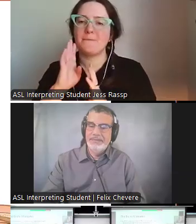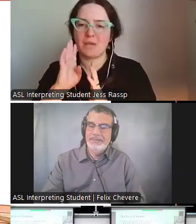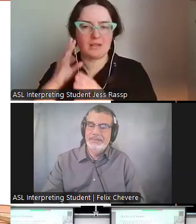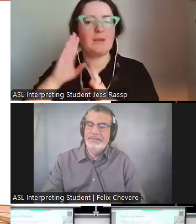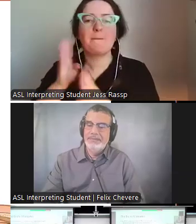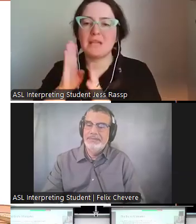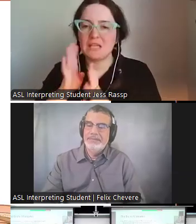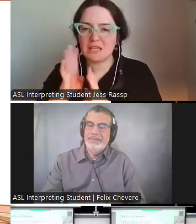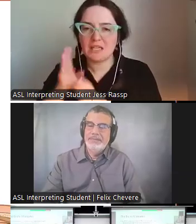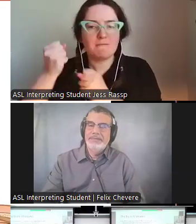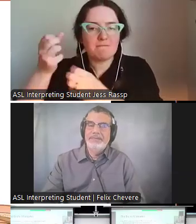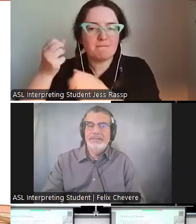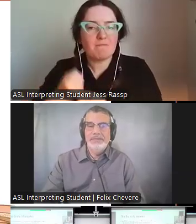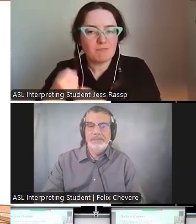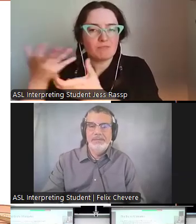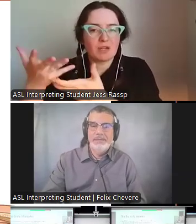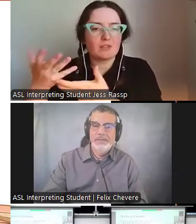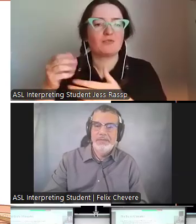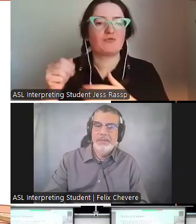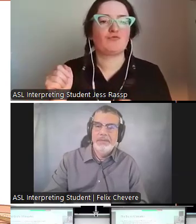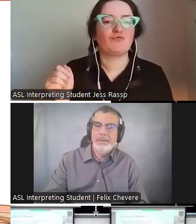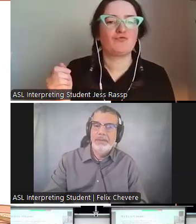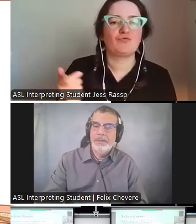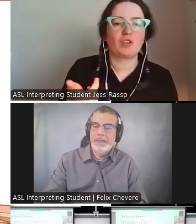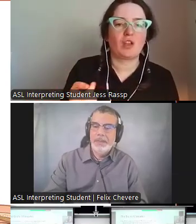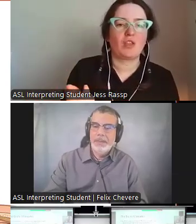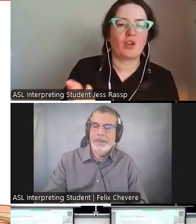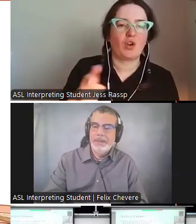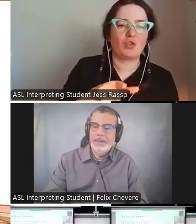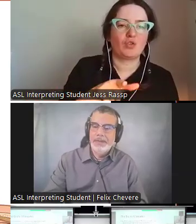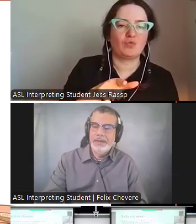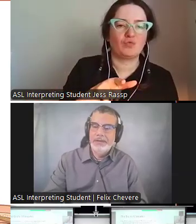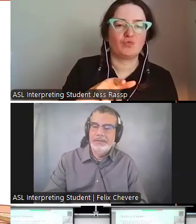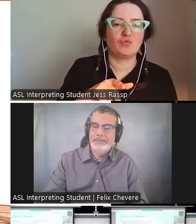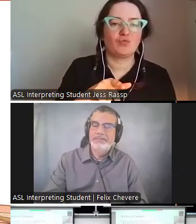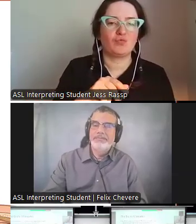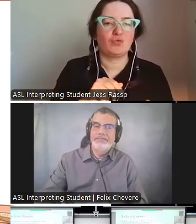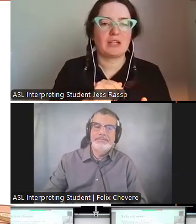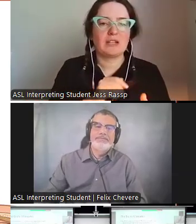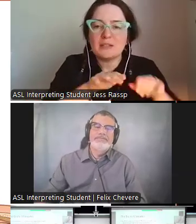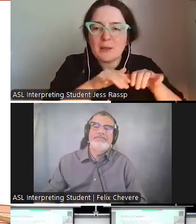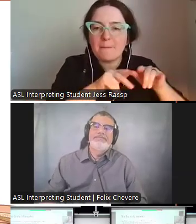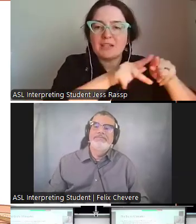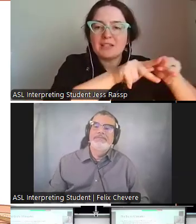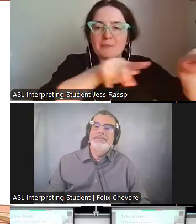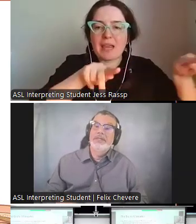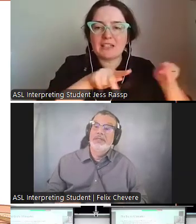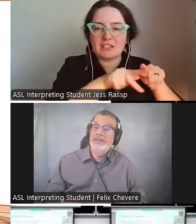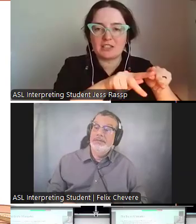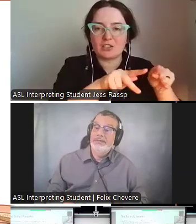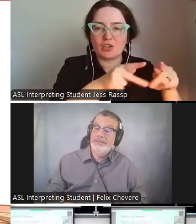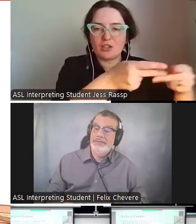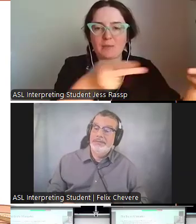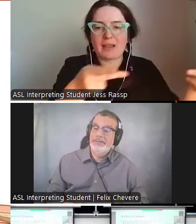portion of the brain to develop. All right, and that's kind of what makes us human. All right, and